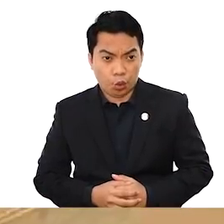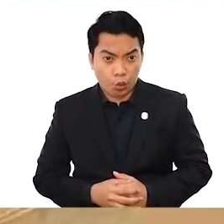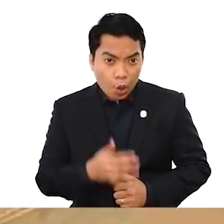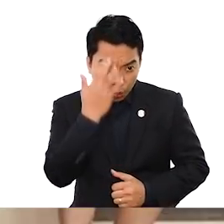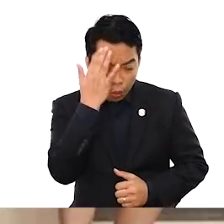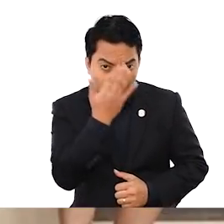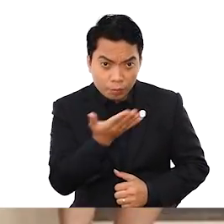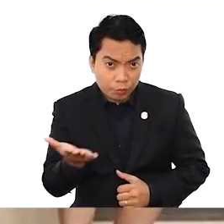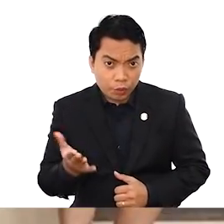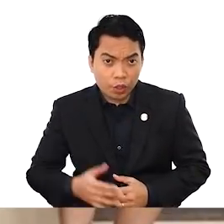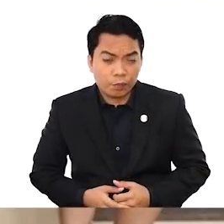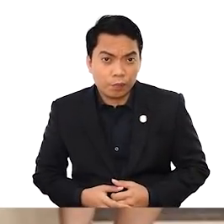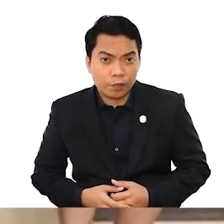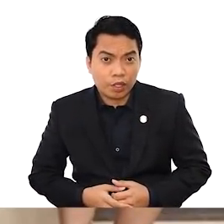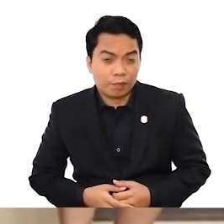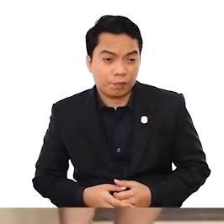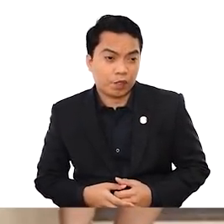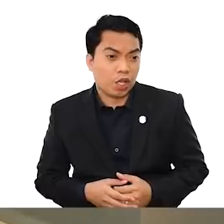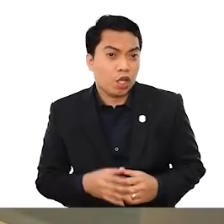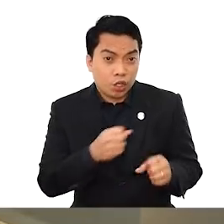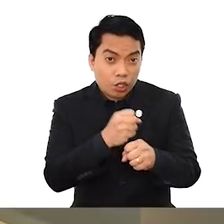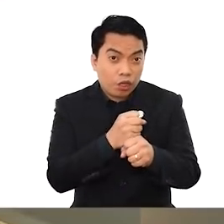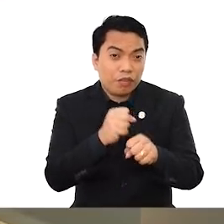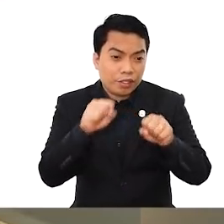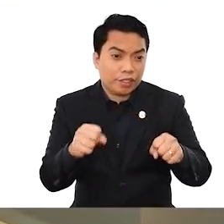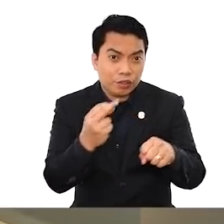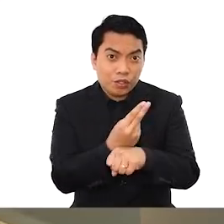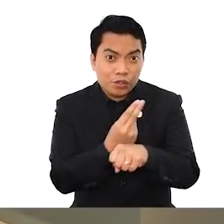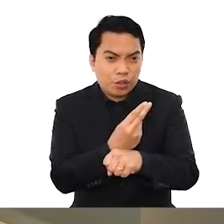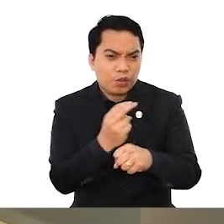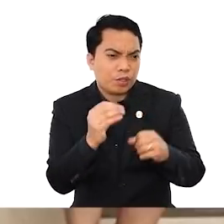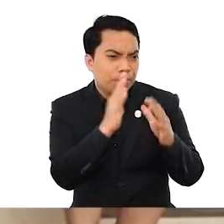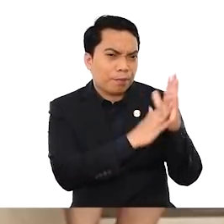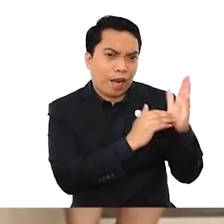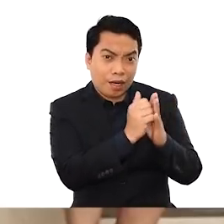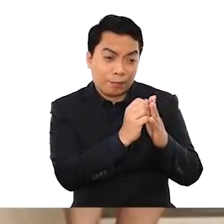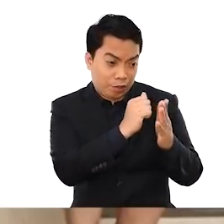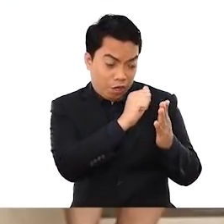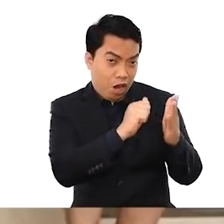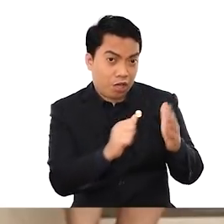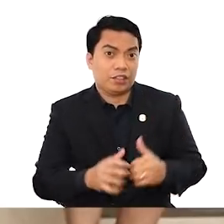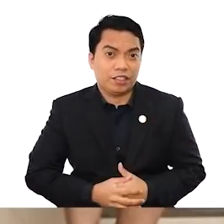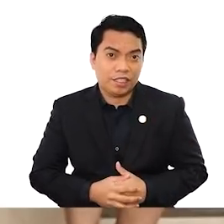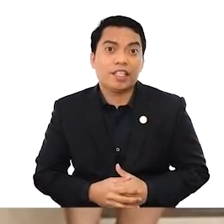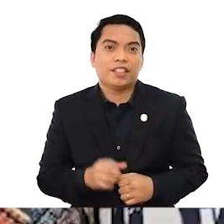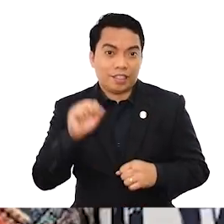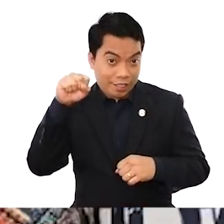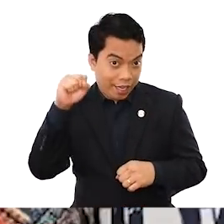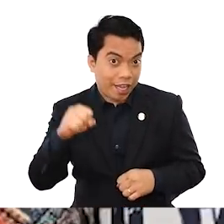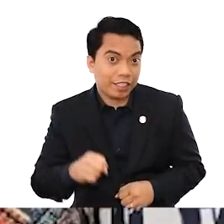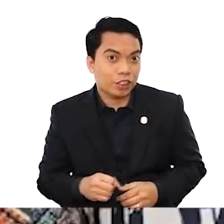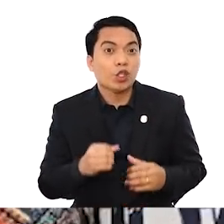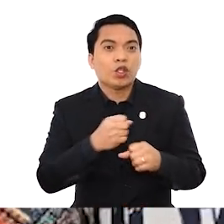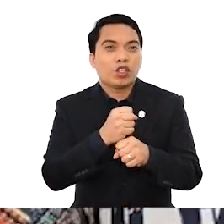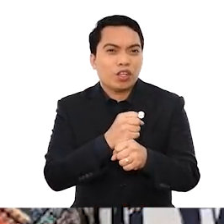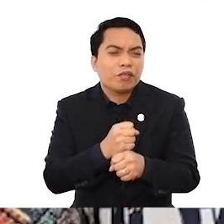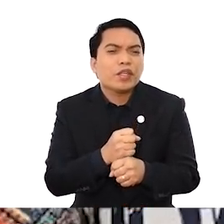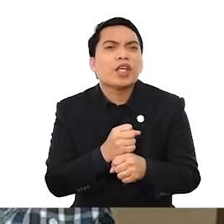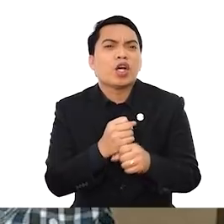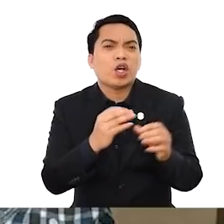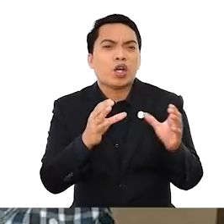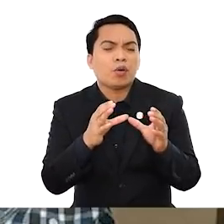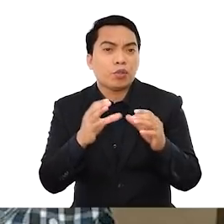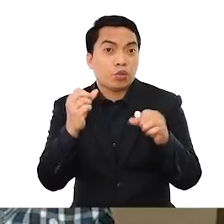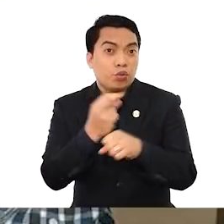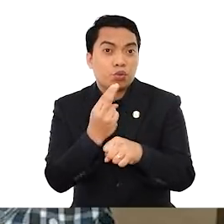Did you know that coffee can serve as a medium for creative paint or artwork? Yes, coffee as a common household item at home